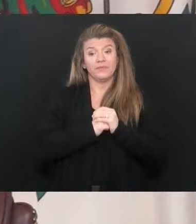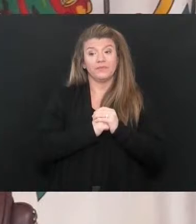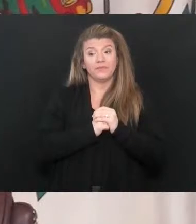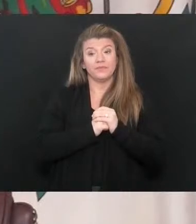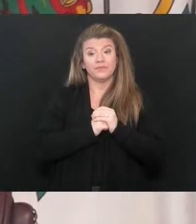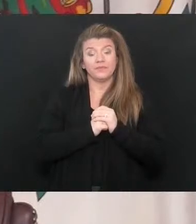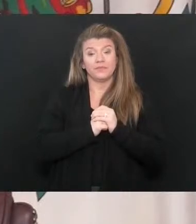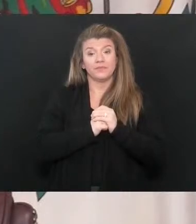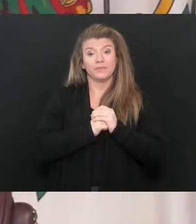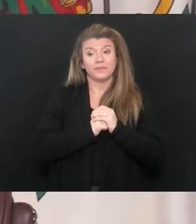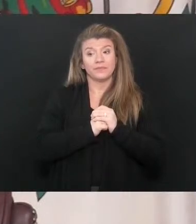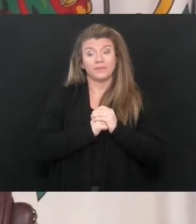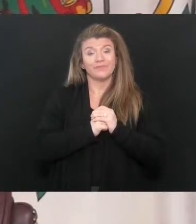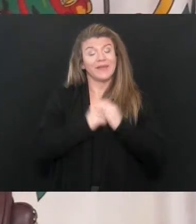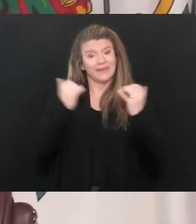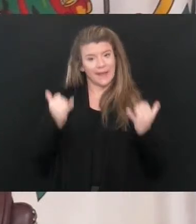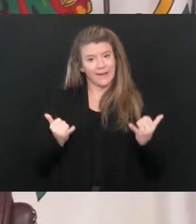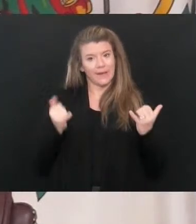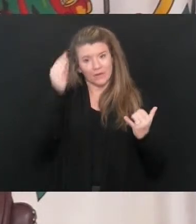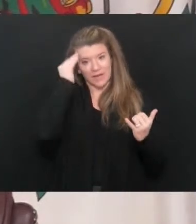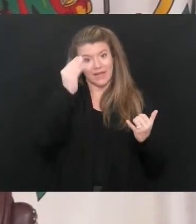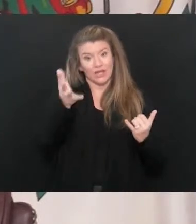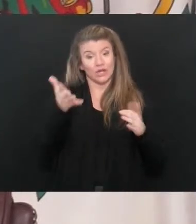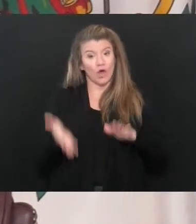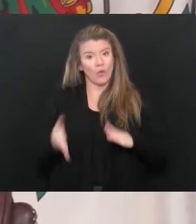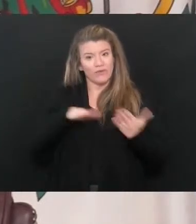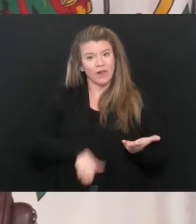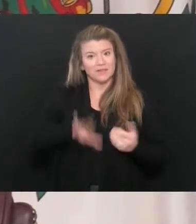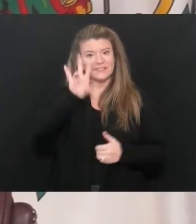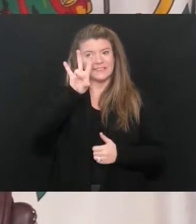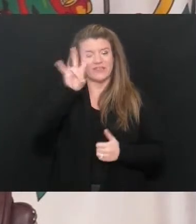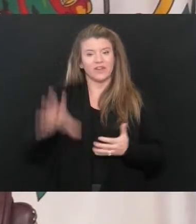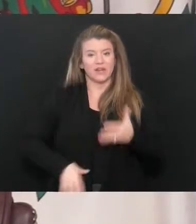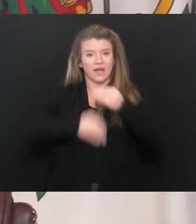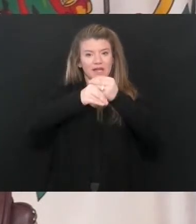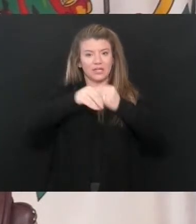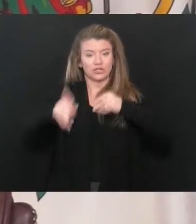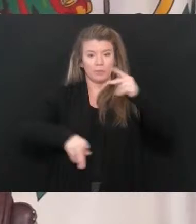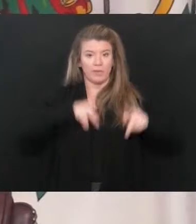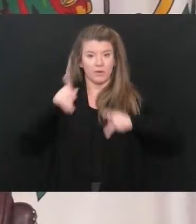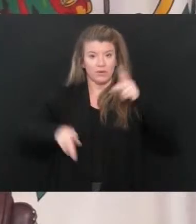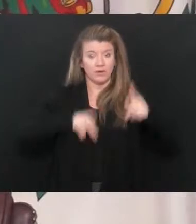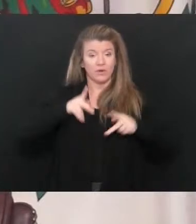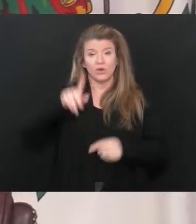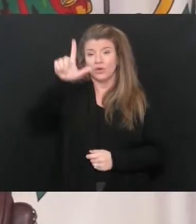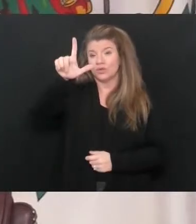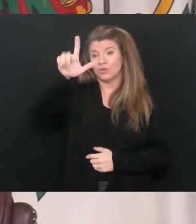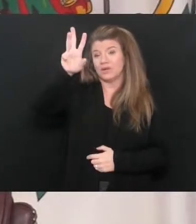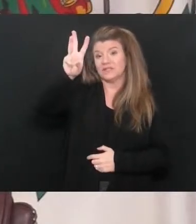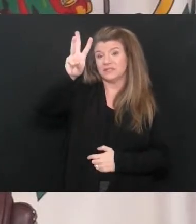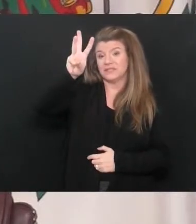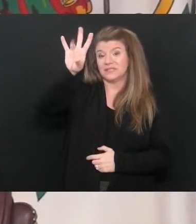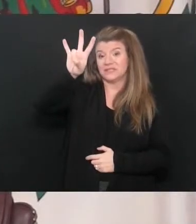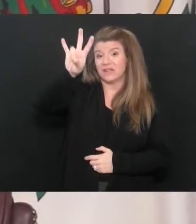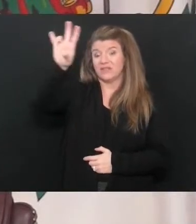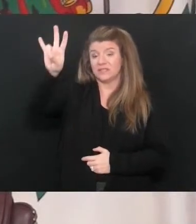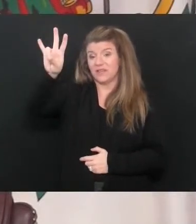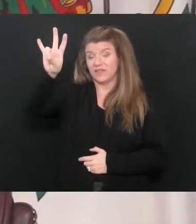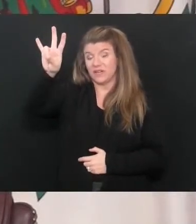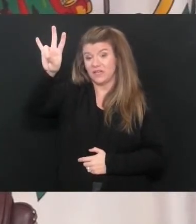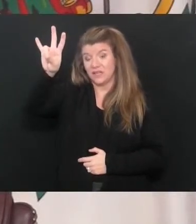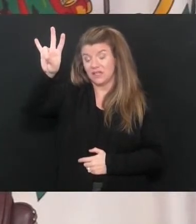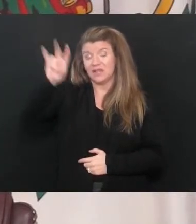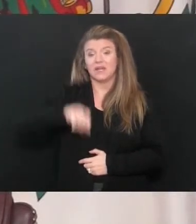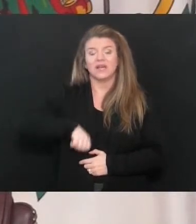now, you know, I would tell you we've lost, like I said, we've lost 7 additional people. Our 2,677th death in